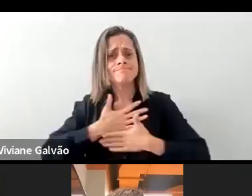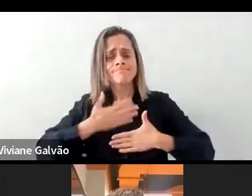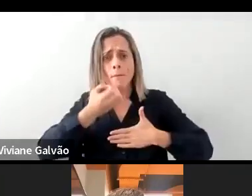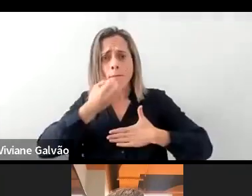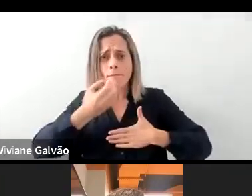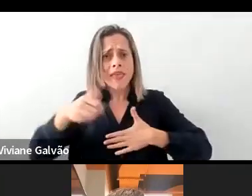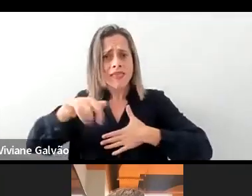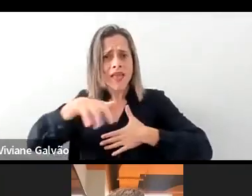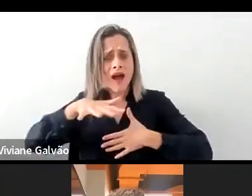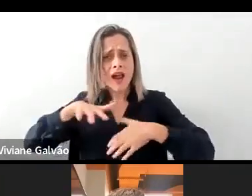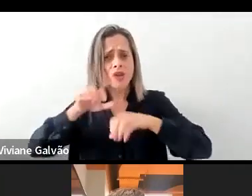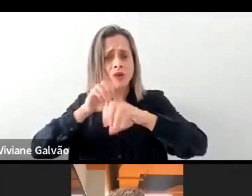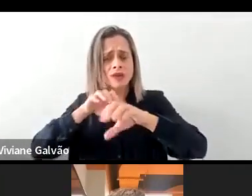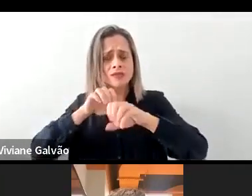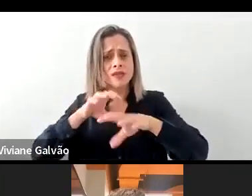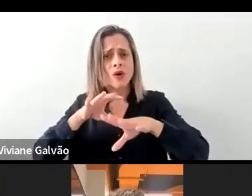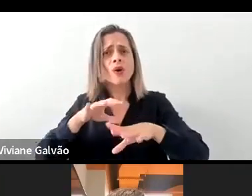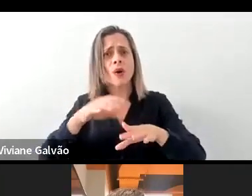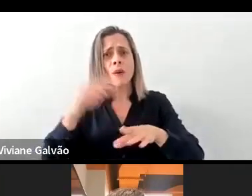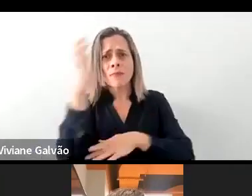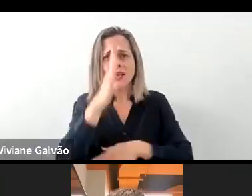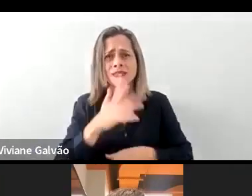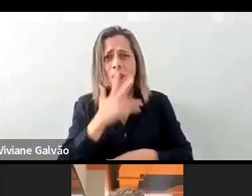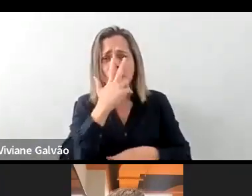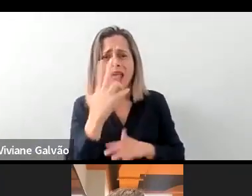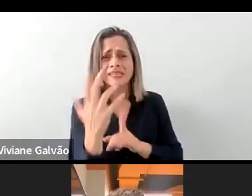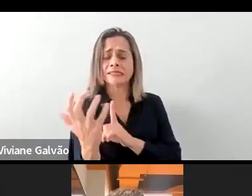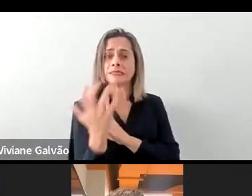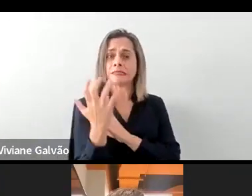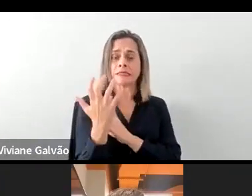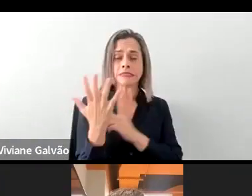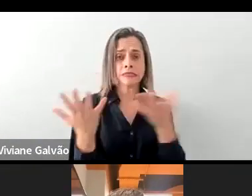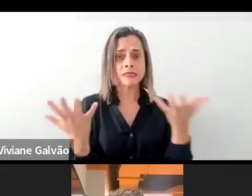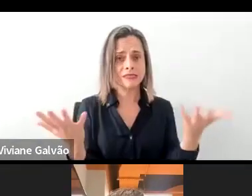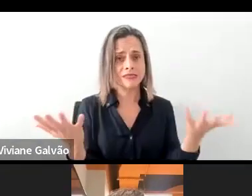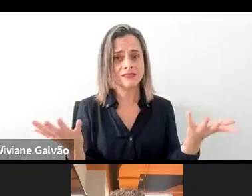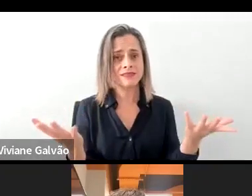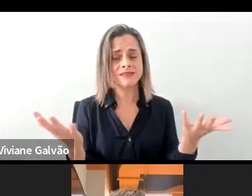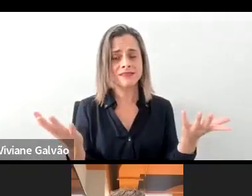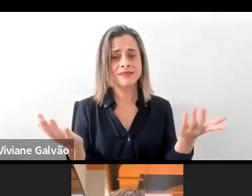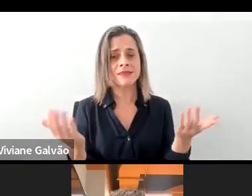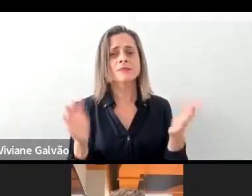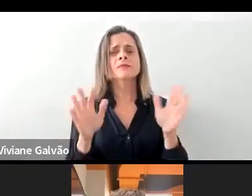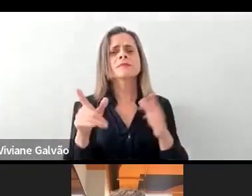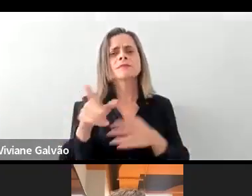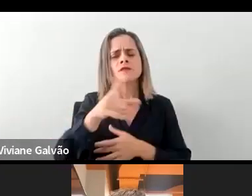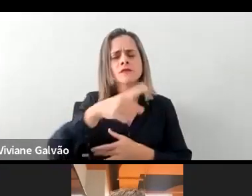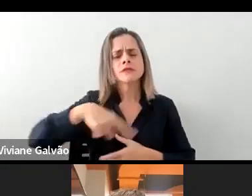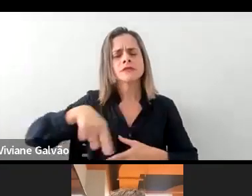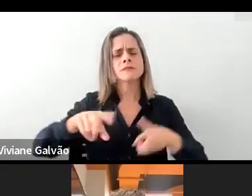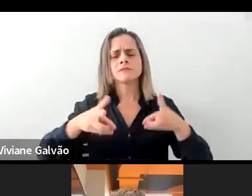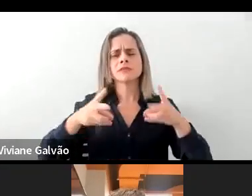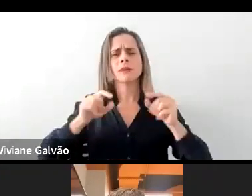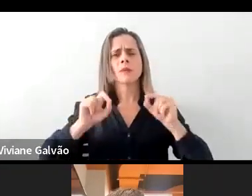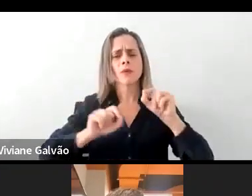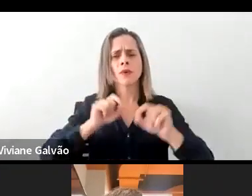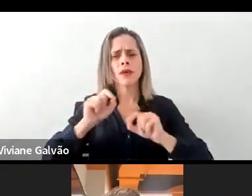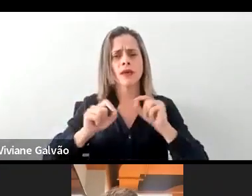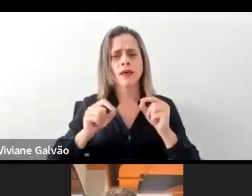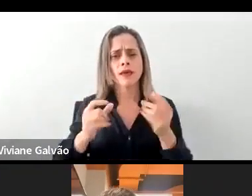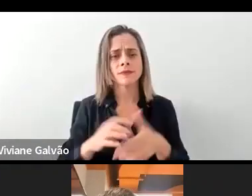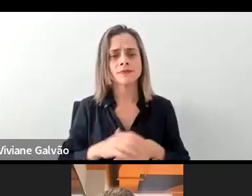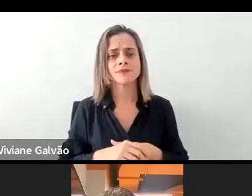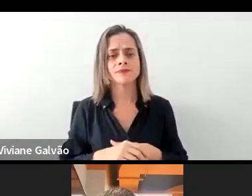you can see clearly that the motivation for such authoritarian and